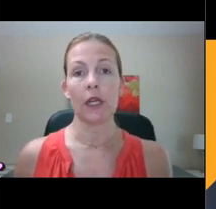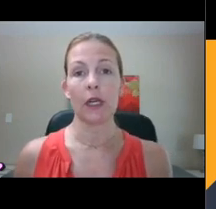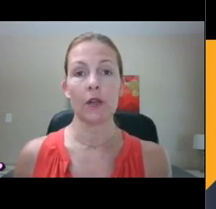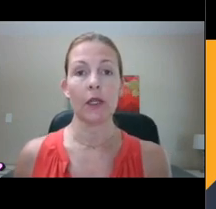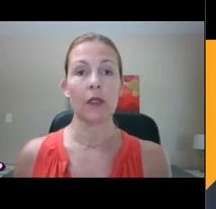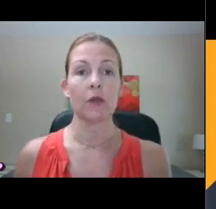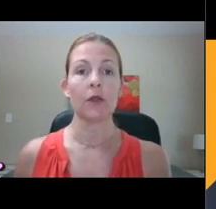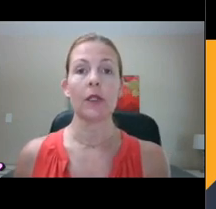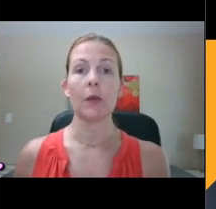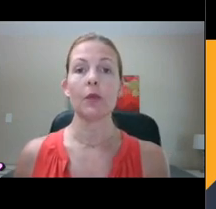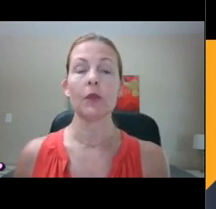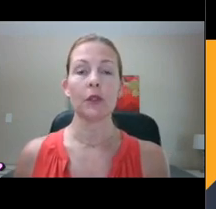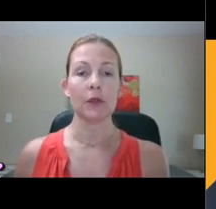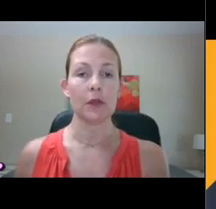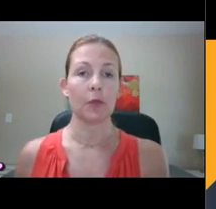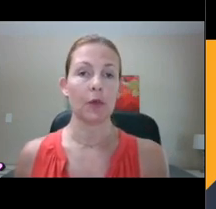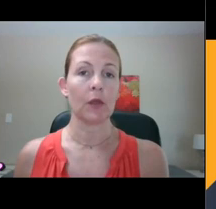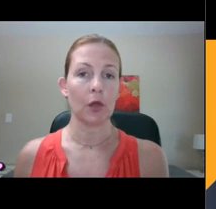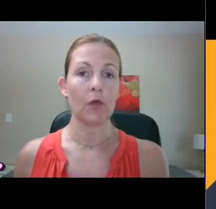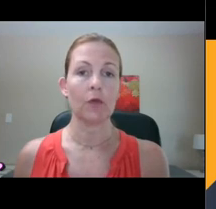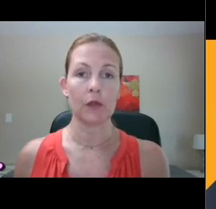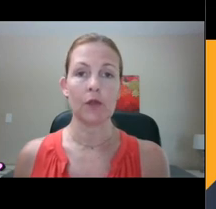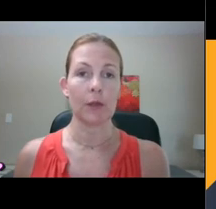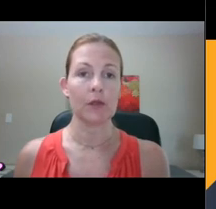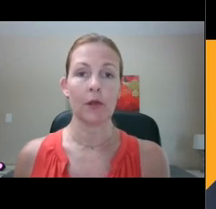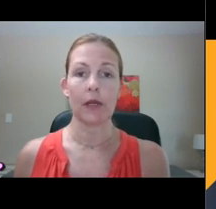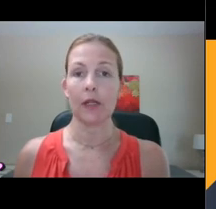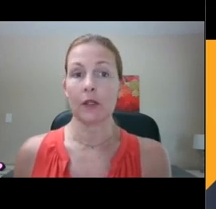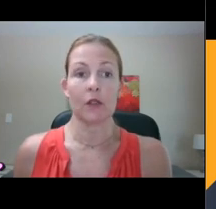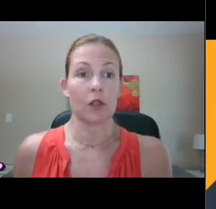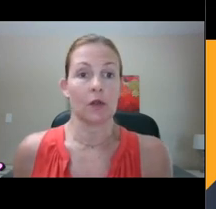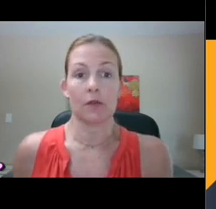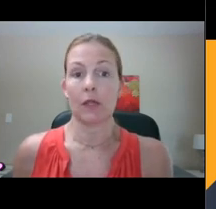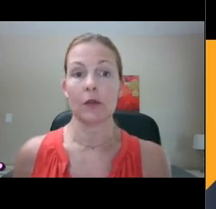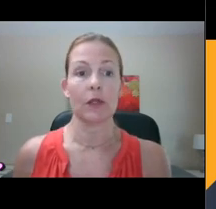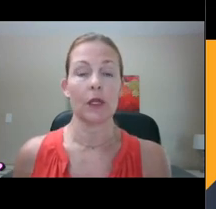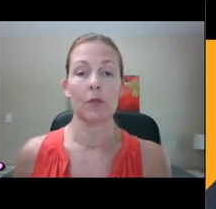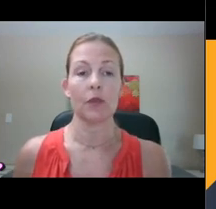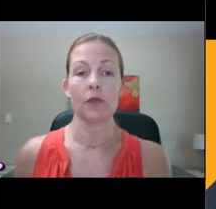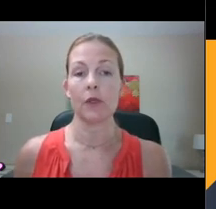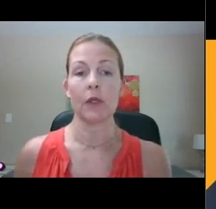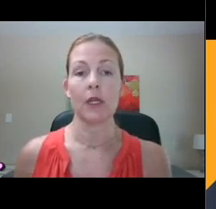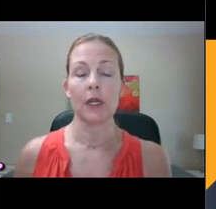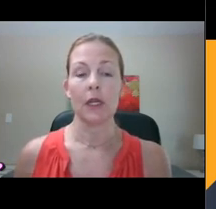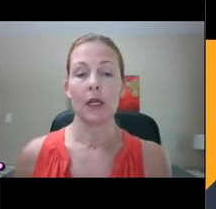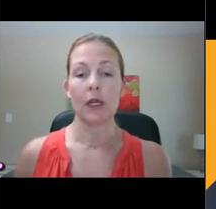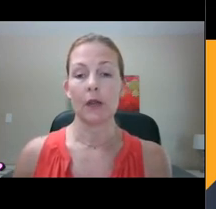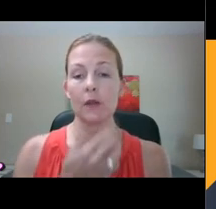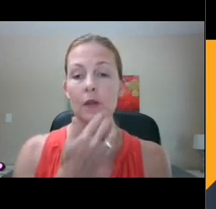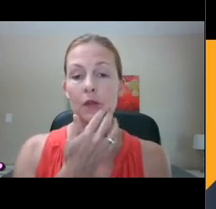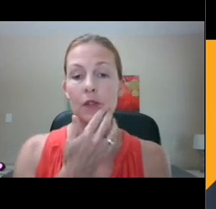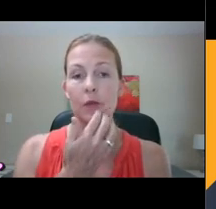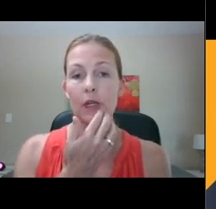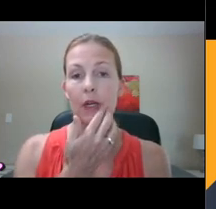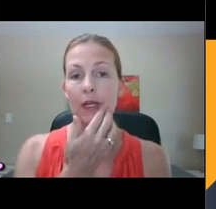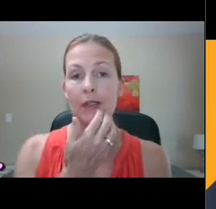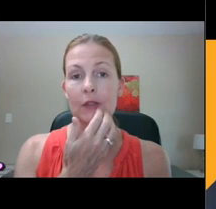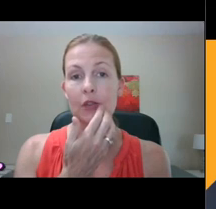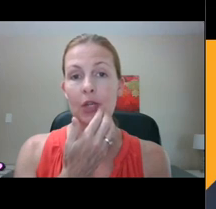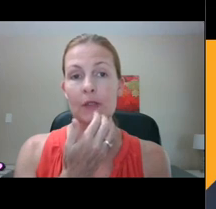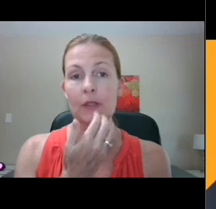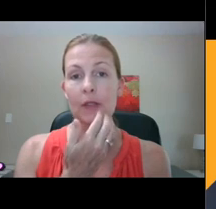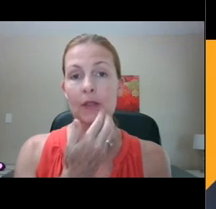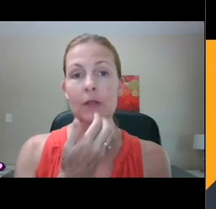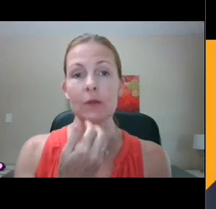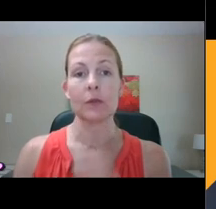We've actually had clients for a number of years that bring their own foot straps to class. They're just, that's what they prefer. And there's different